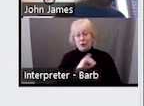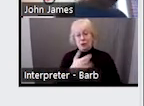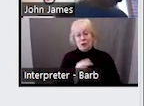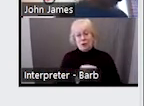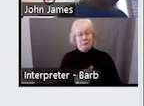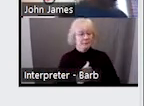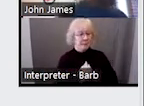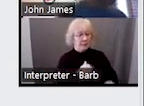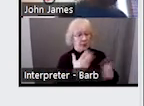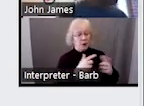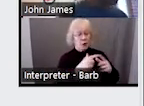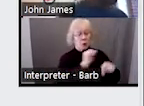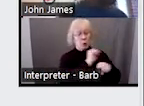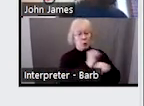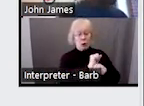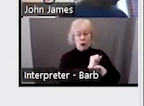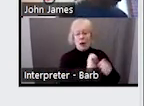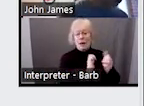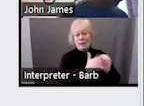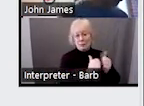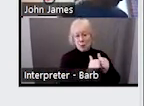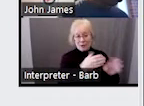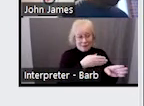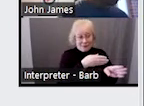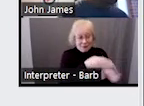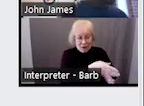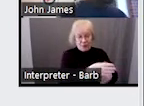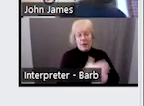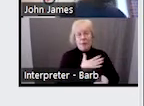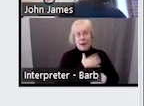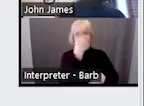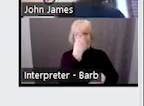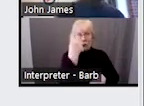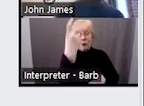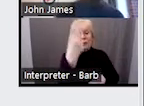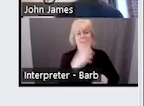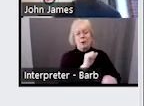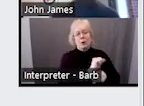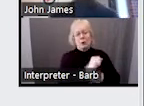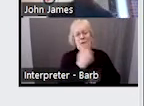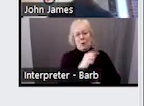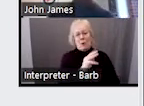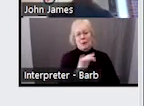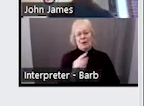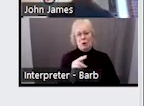I want to work in a sports-related field. My dream job is to work for a Minnesota pro sports team.